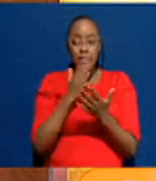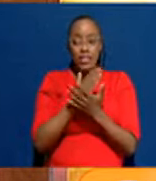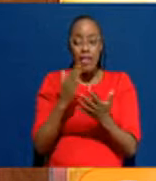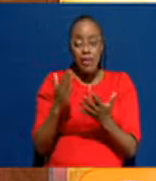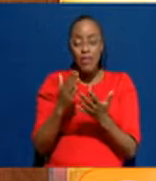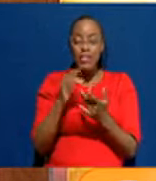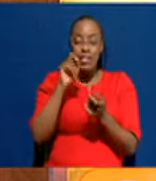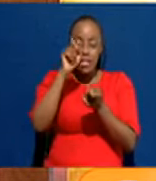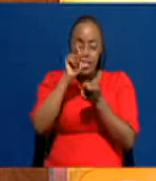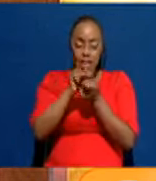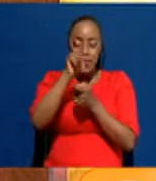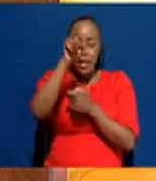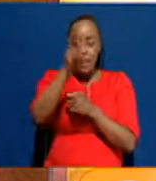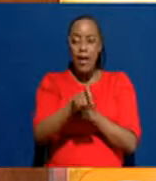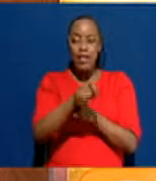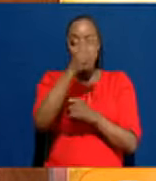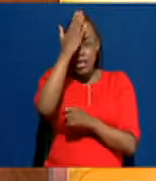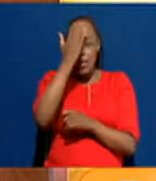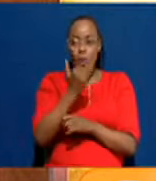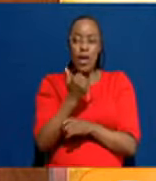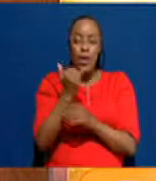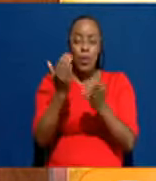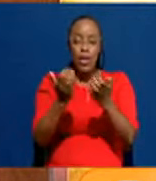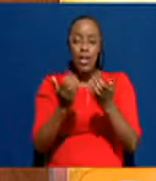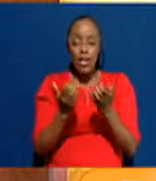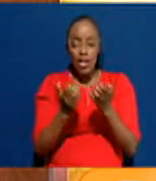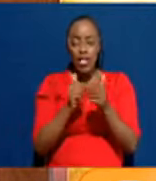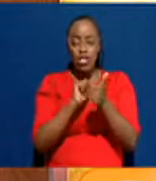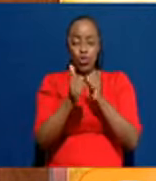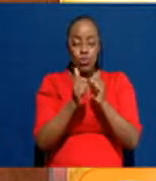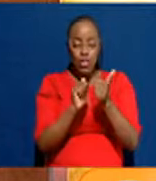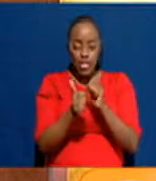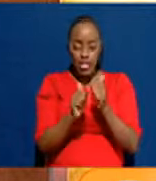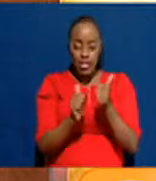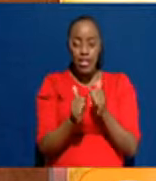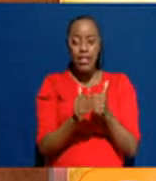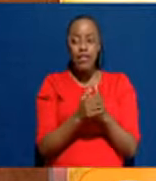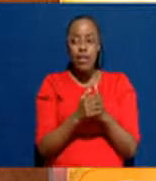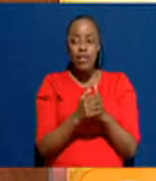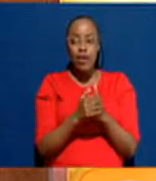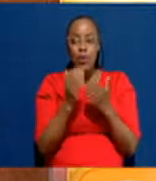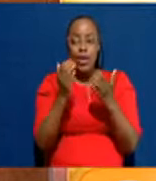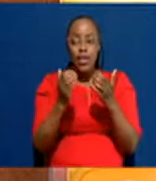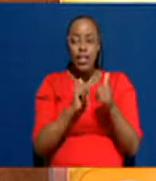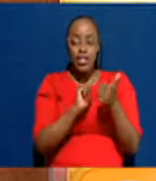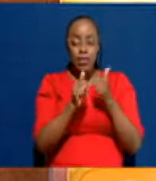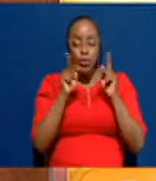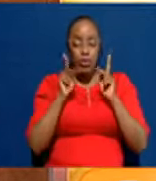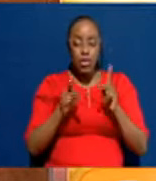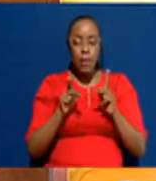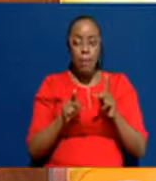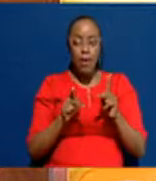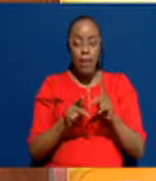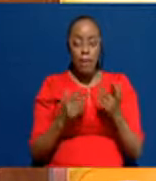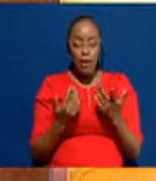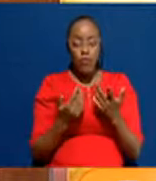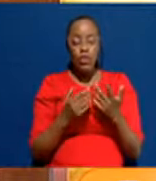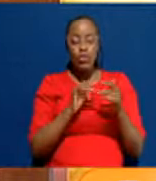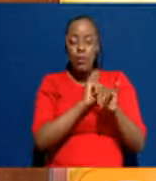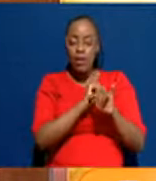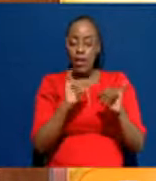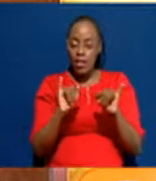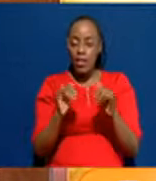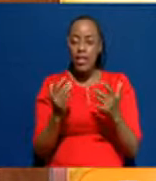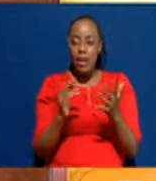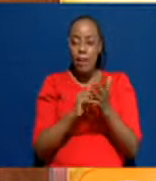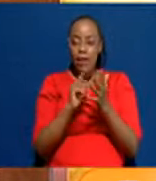must, because we need sports, we need sport people to compete clean. Yeah. So